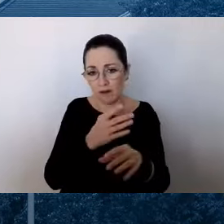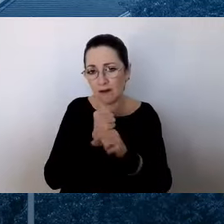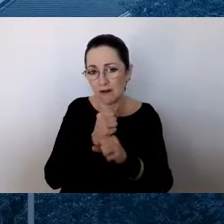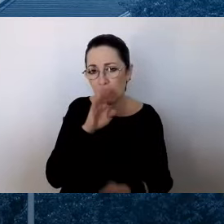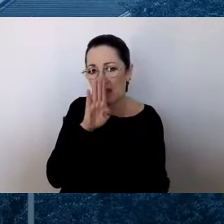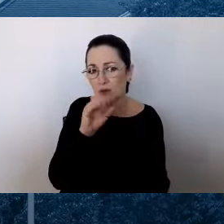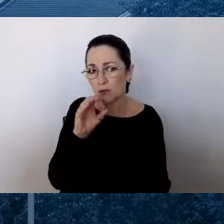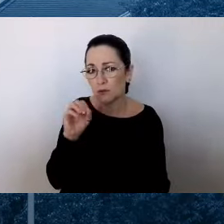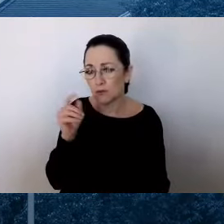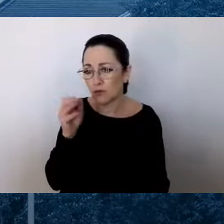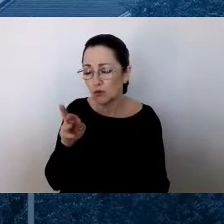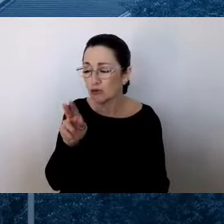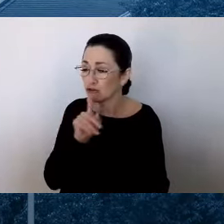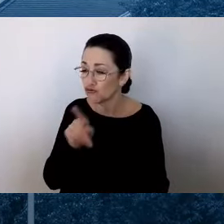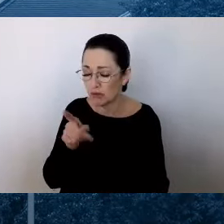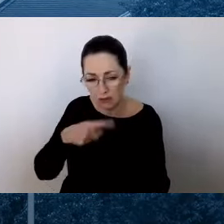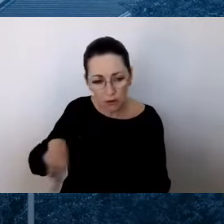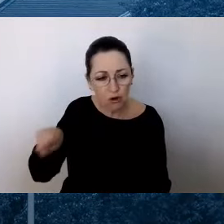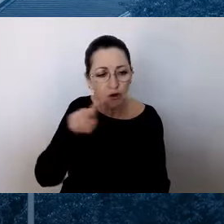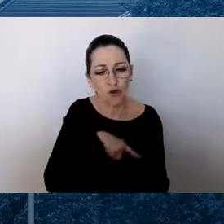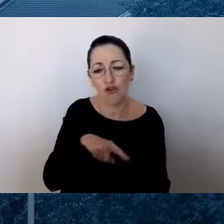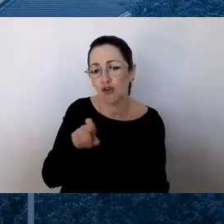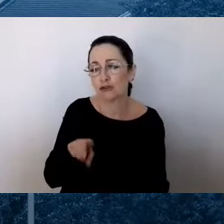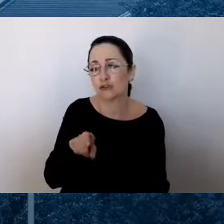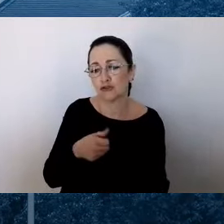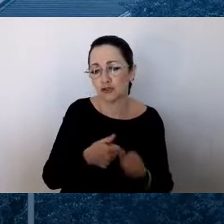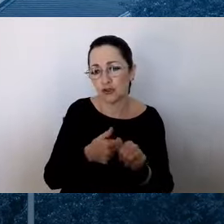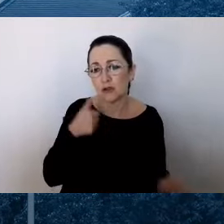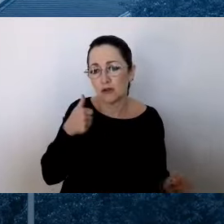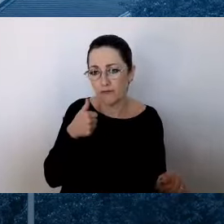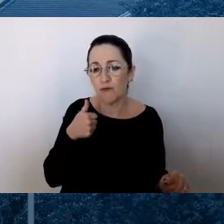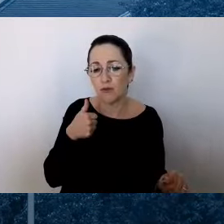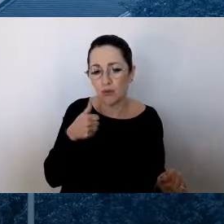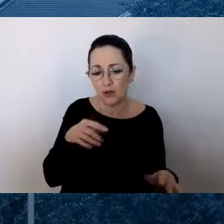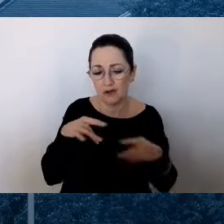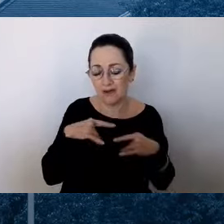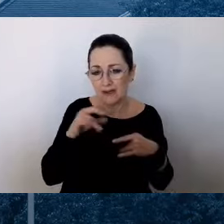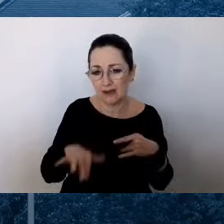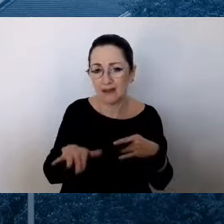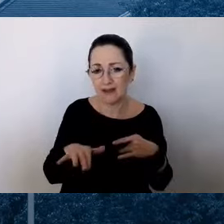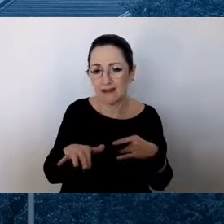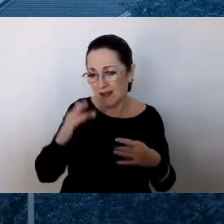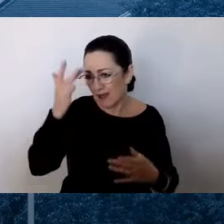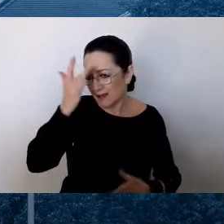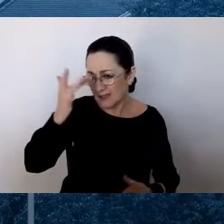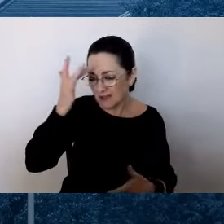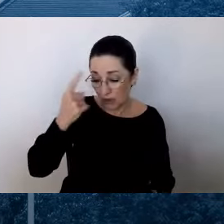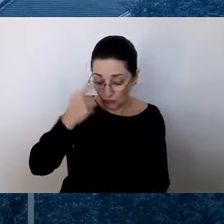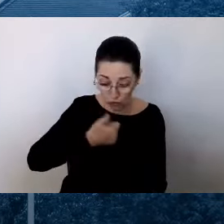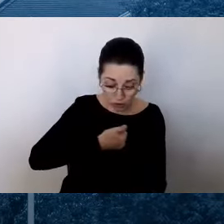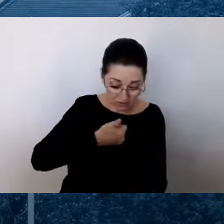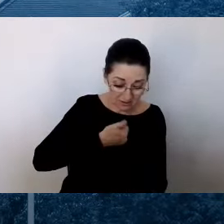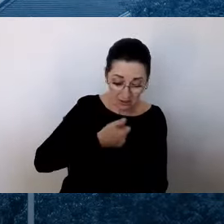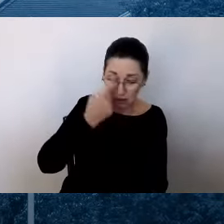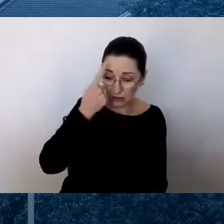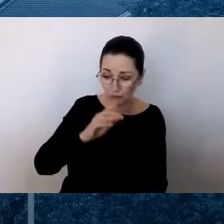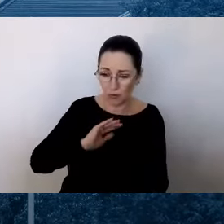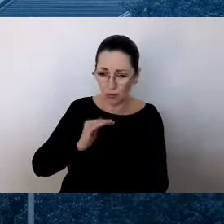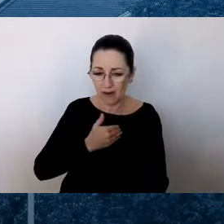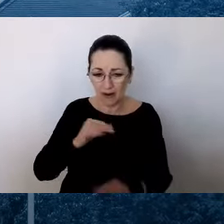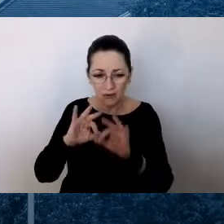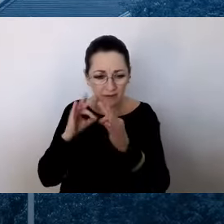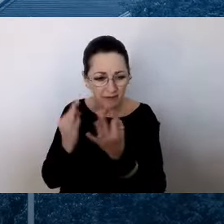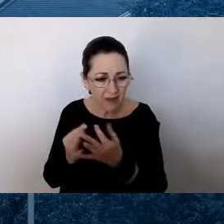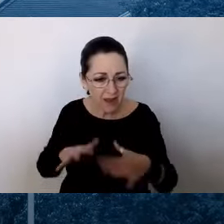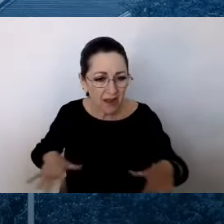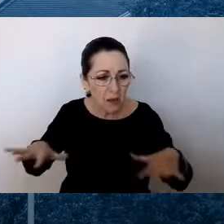we all should try to avoid getting this infection for ourselves, for our loved ones, for our community.